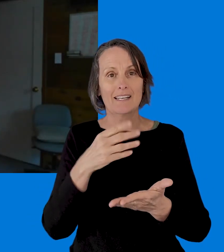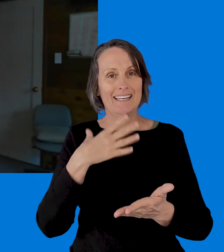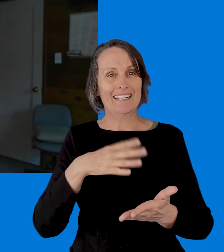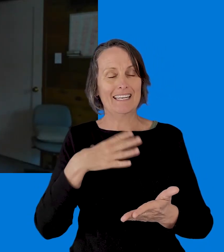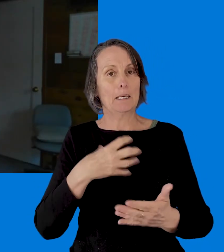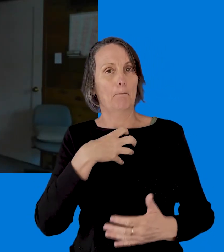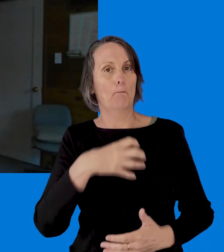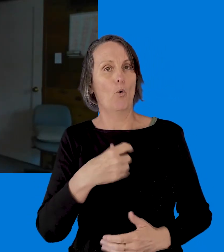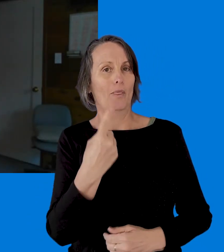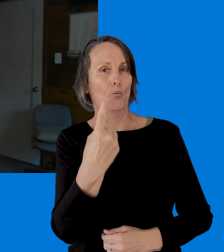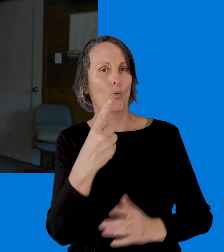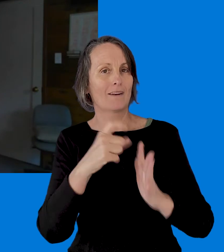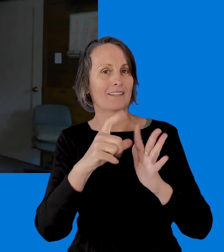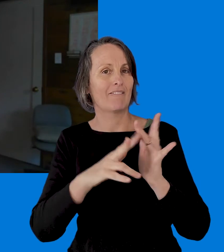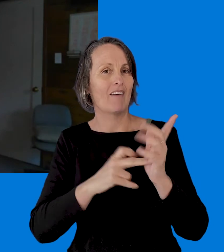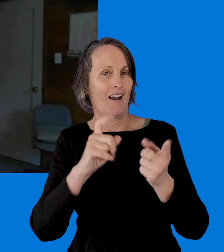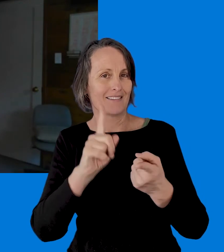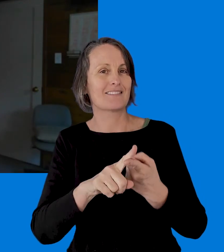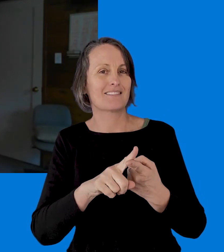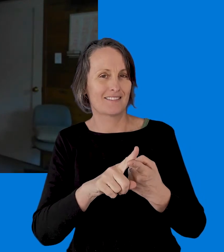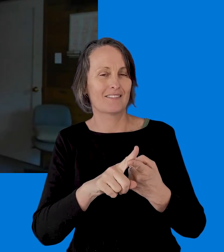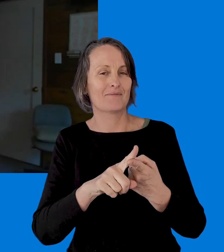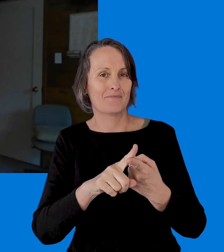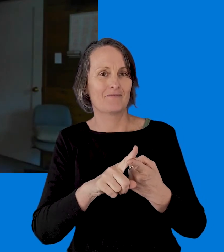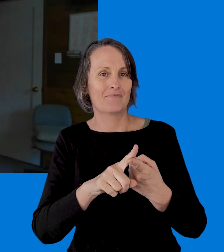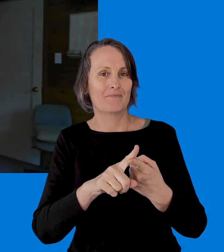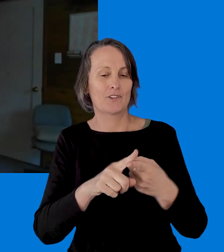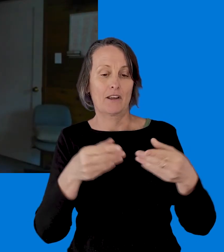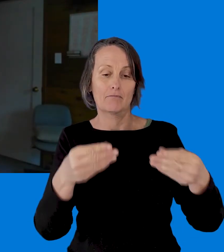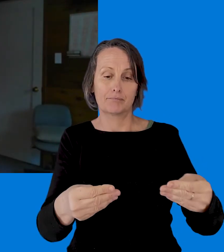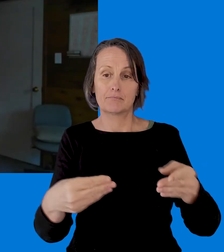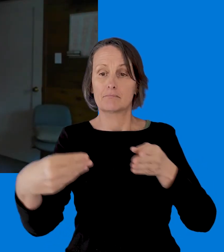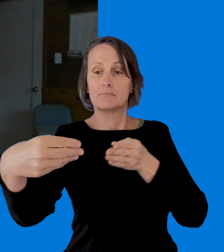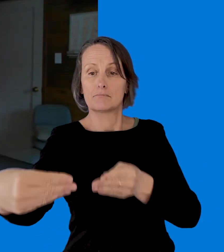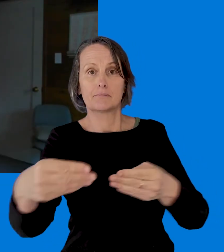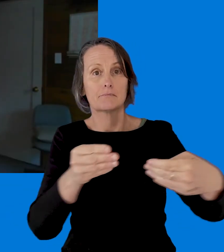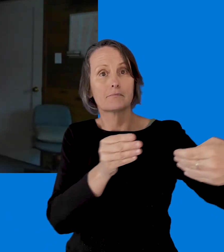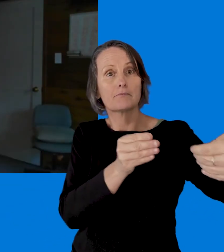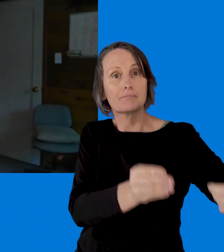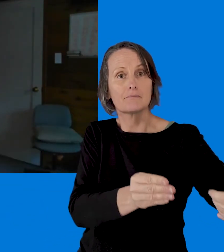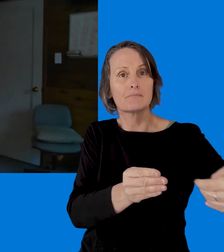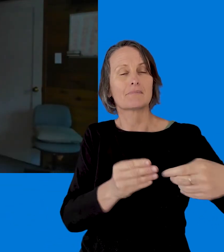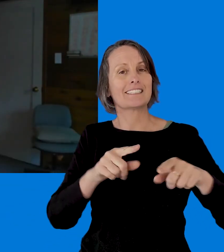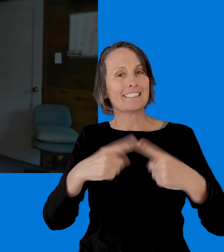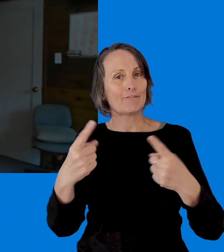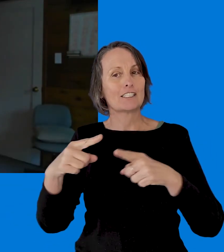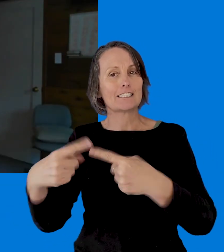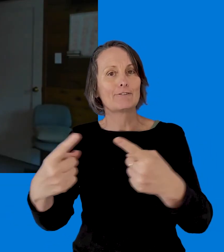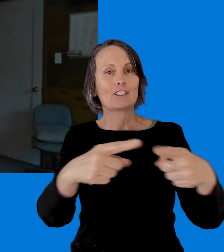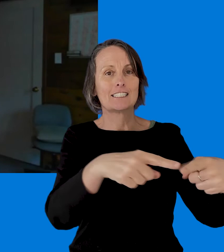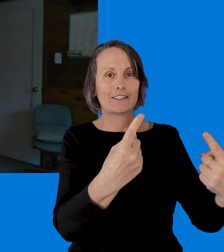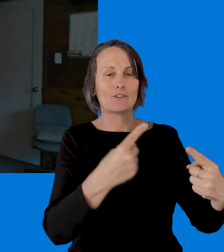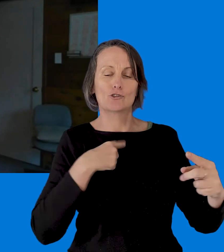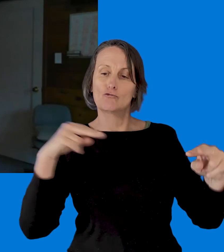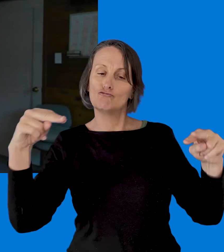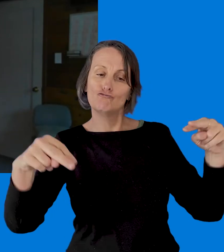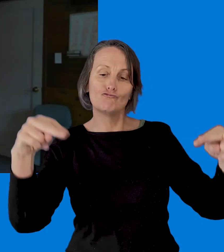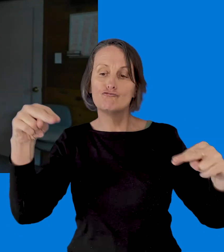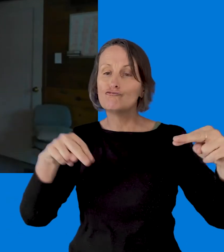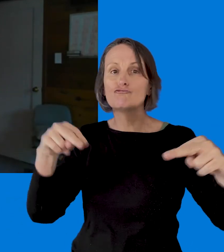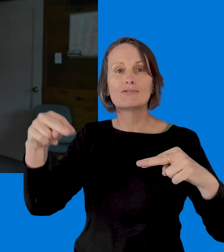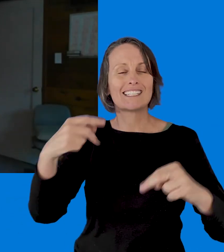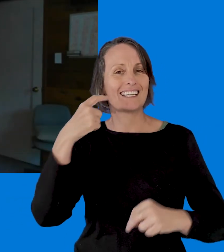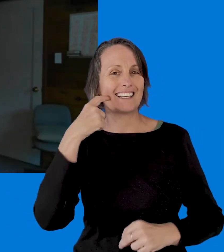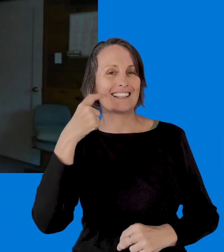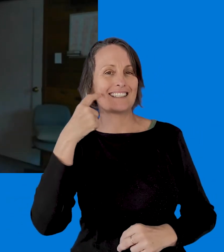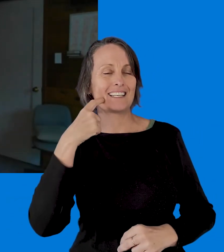have a couple of devices or maybe several devices that are being used, and then people talk into those devices. That